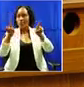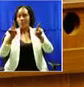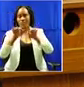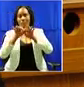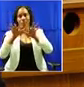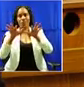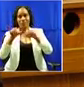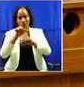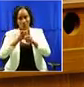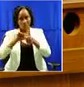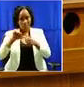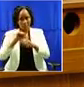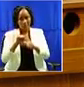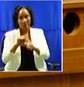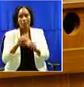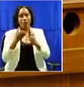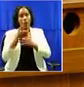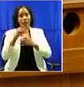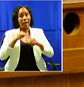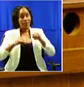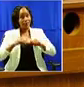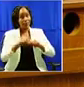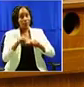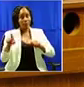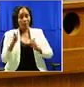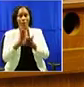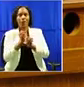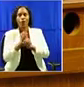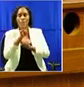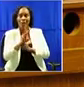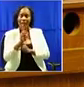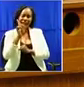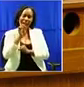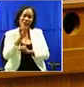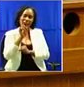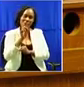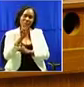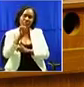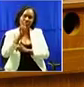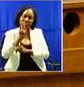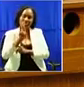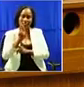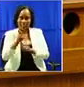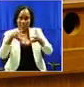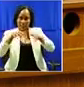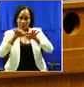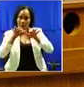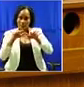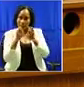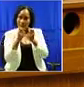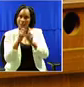Through these actions, we will ensure that every rand of public expenditure is